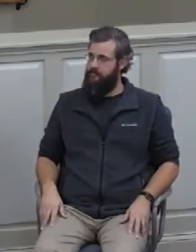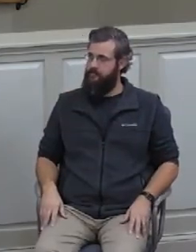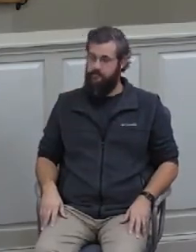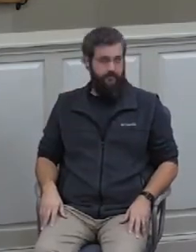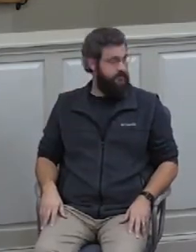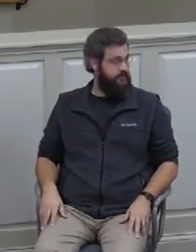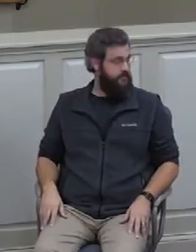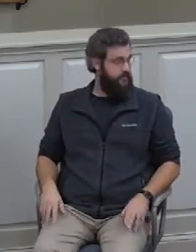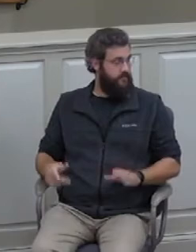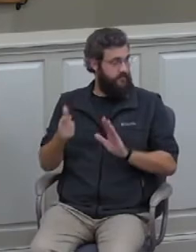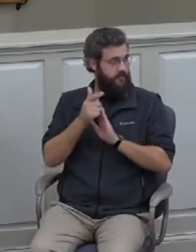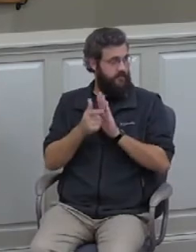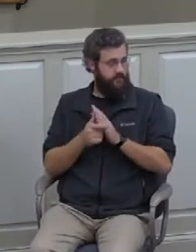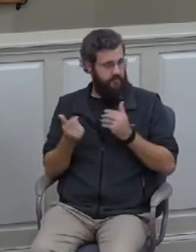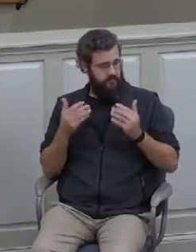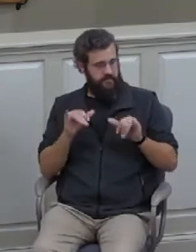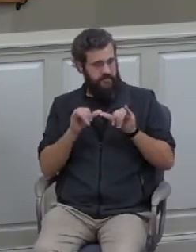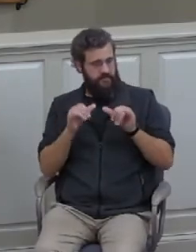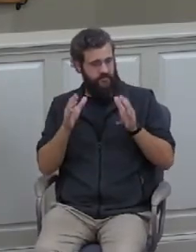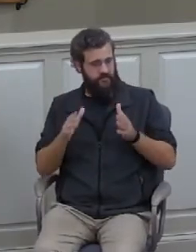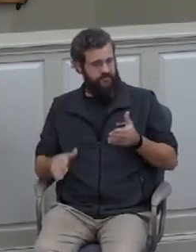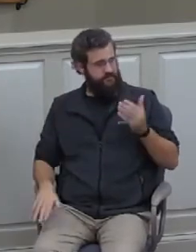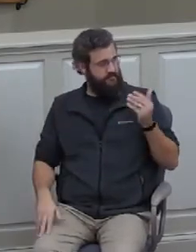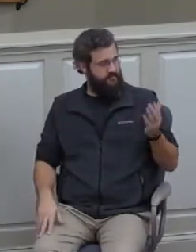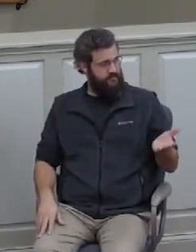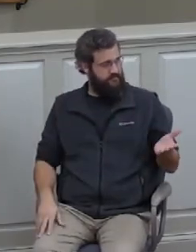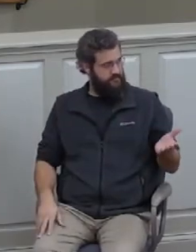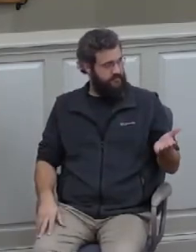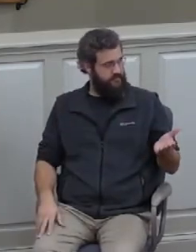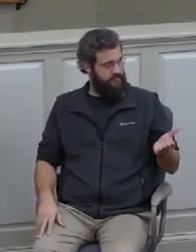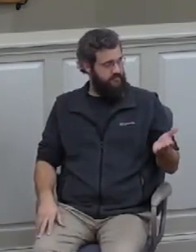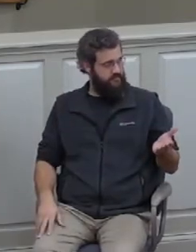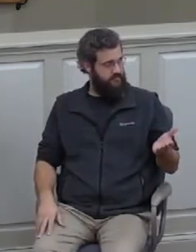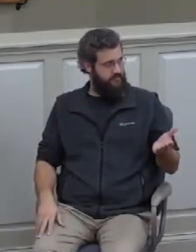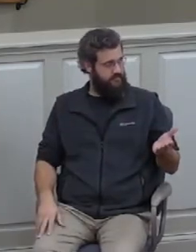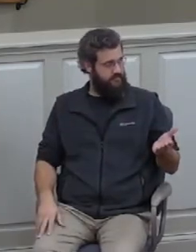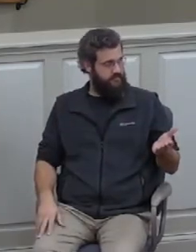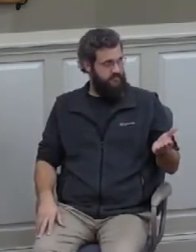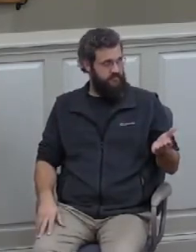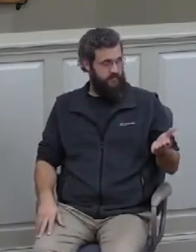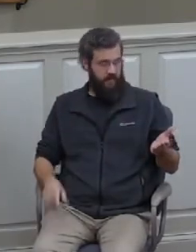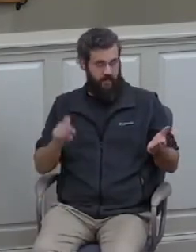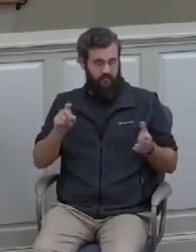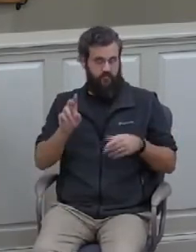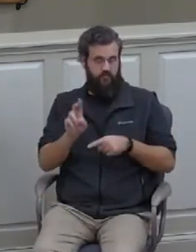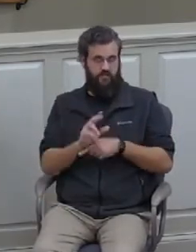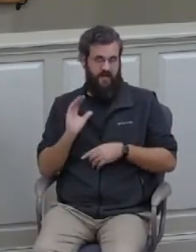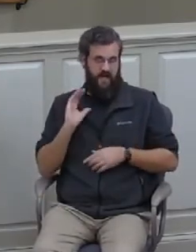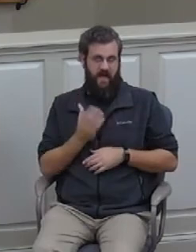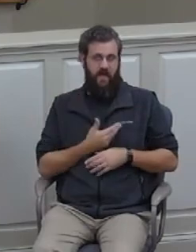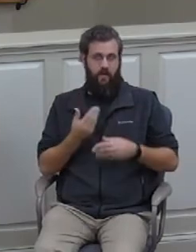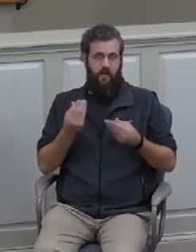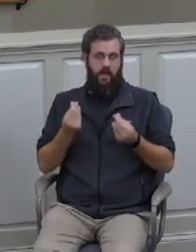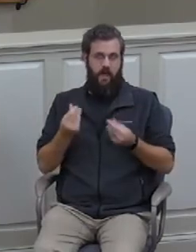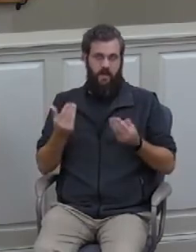That'd have to be an engineering question, part of which is what land the city owns, quite frankly.